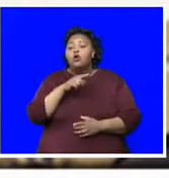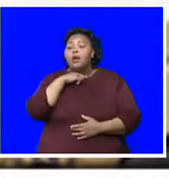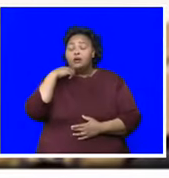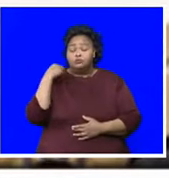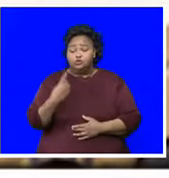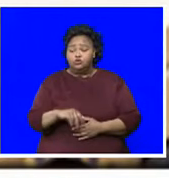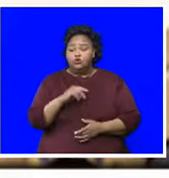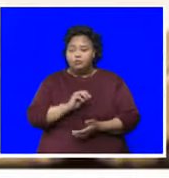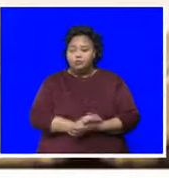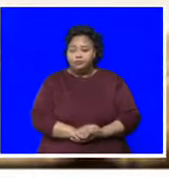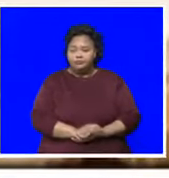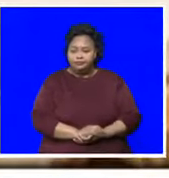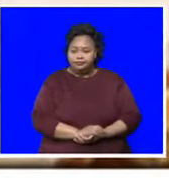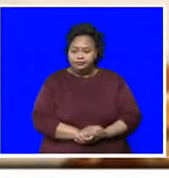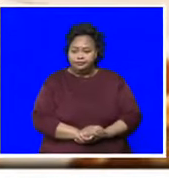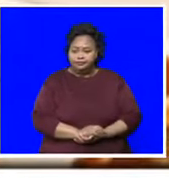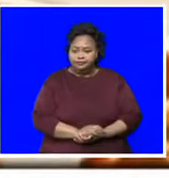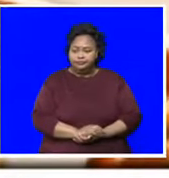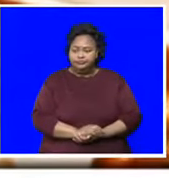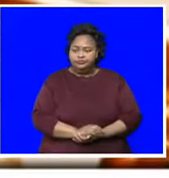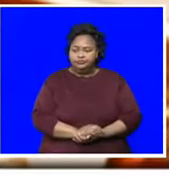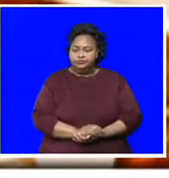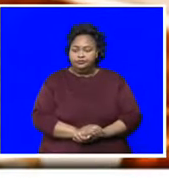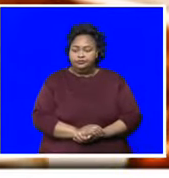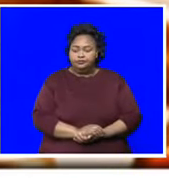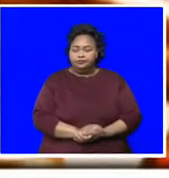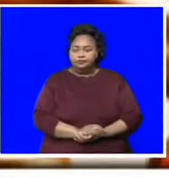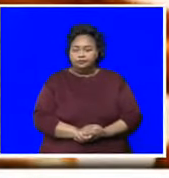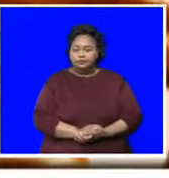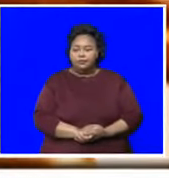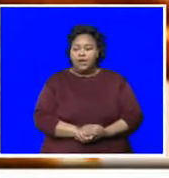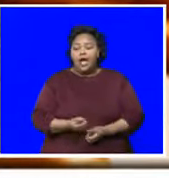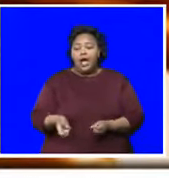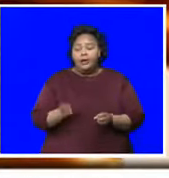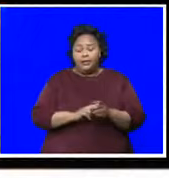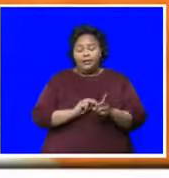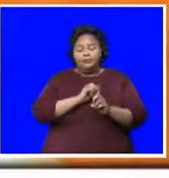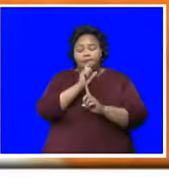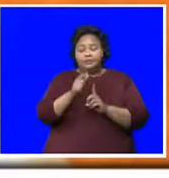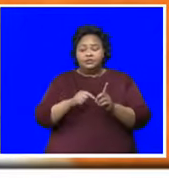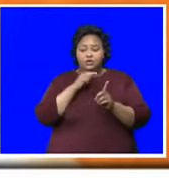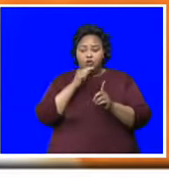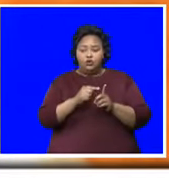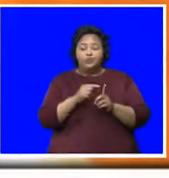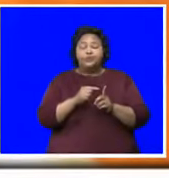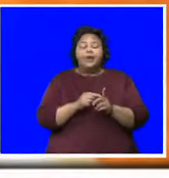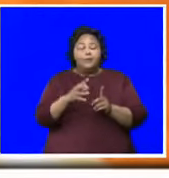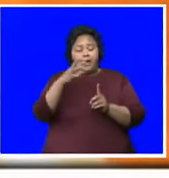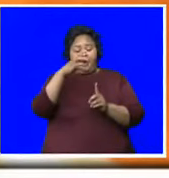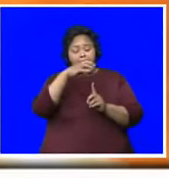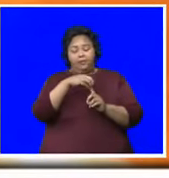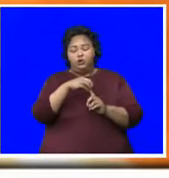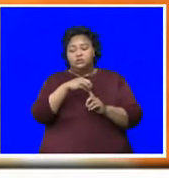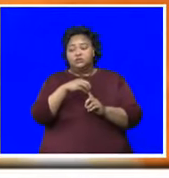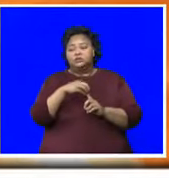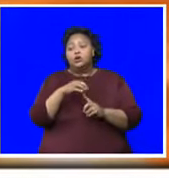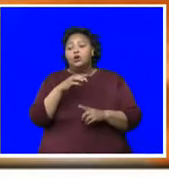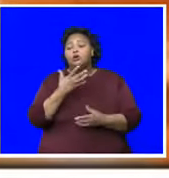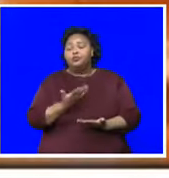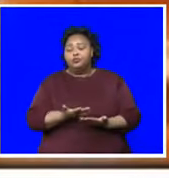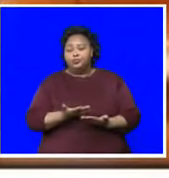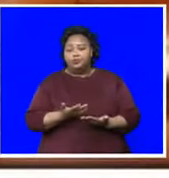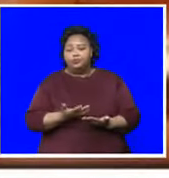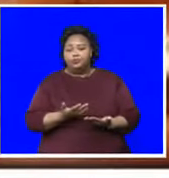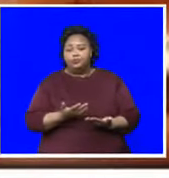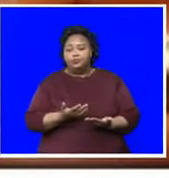deceased despite being her employer. She also told the court that Her further instructions were that the deceased